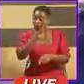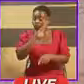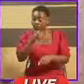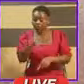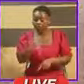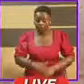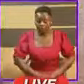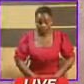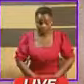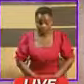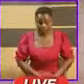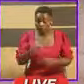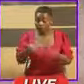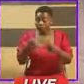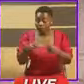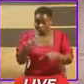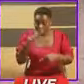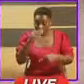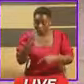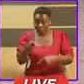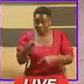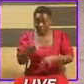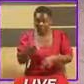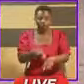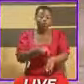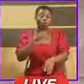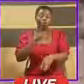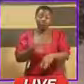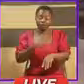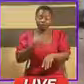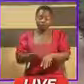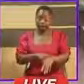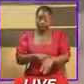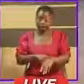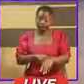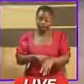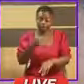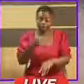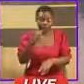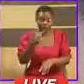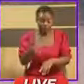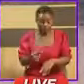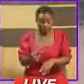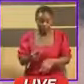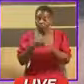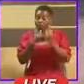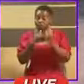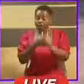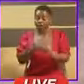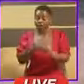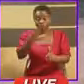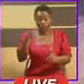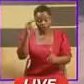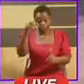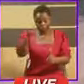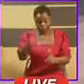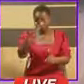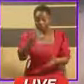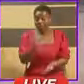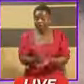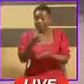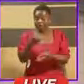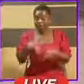Bano bongeddeko nti bamaze ebbanga ddene nnyo nga balaajanira abakulembeze ku munisipaali y'e Nansana babayambe ku kkubo lino naye nga